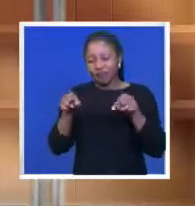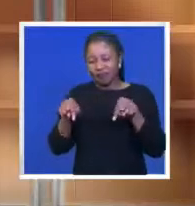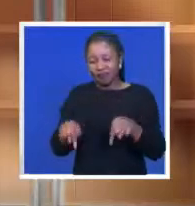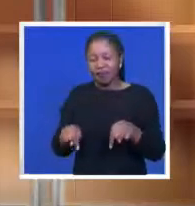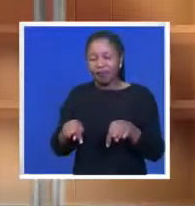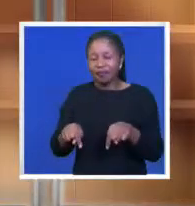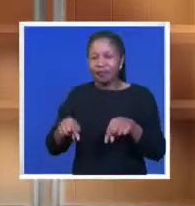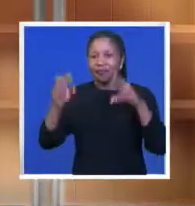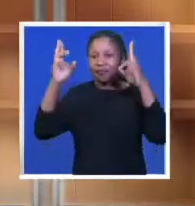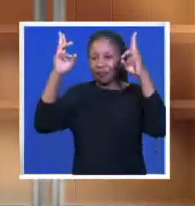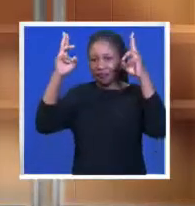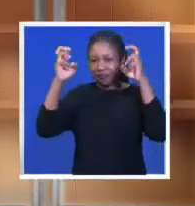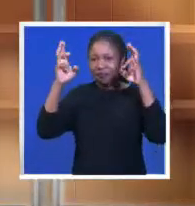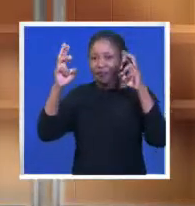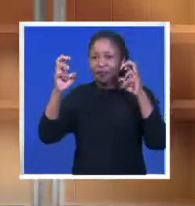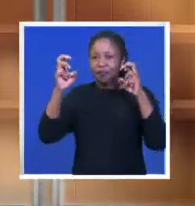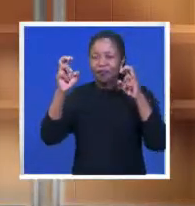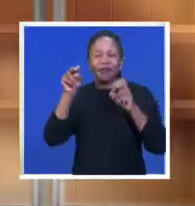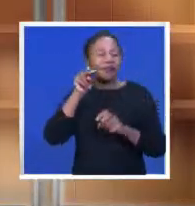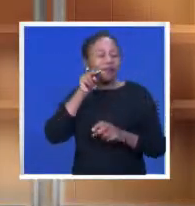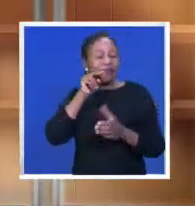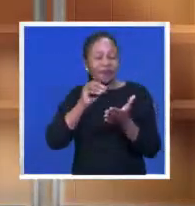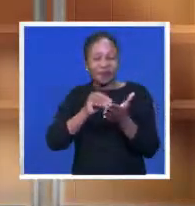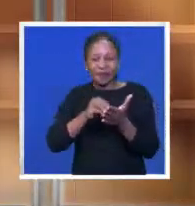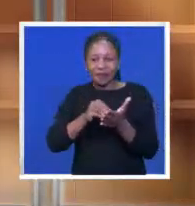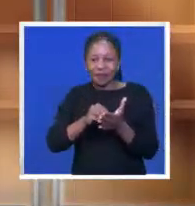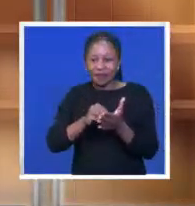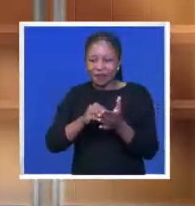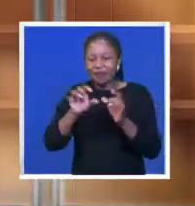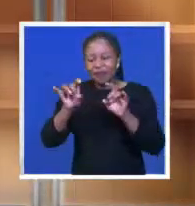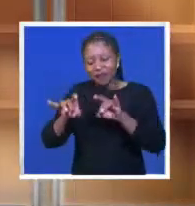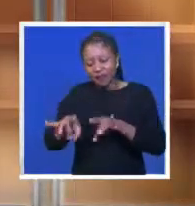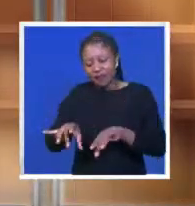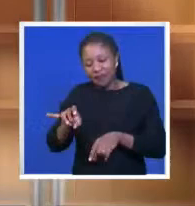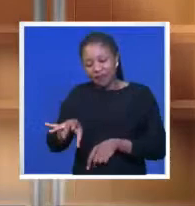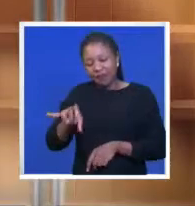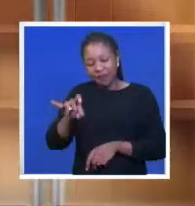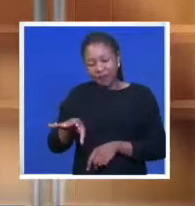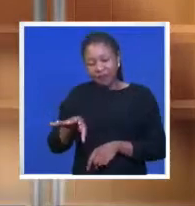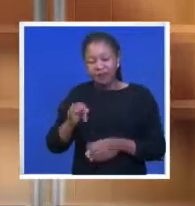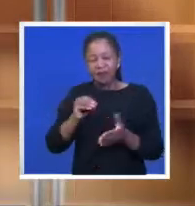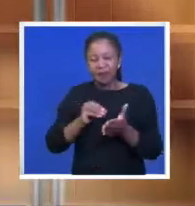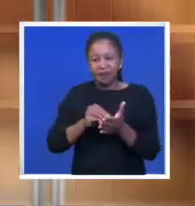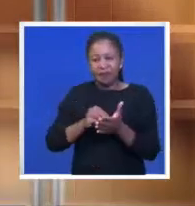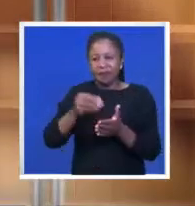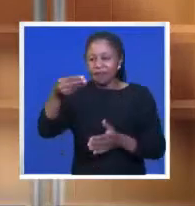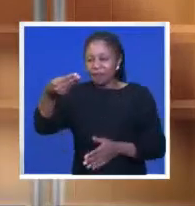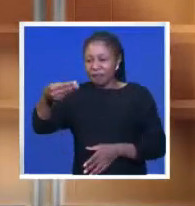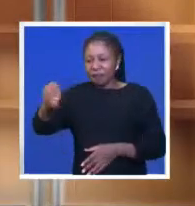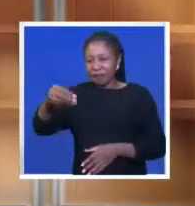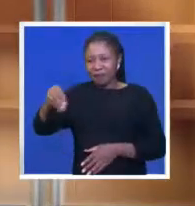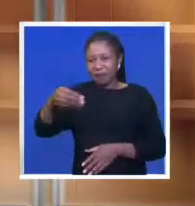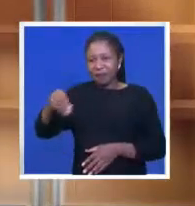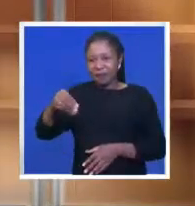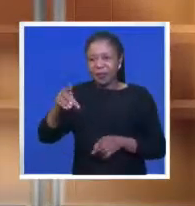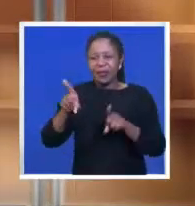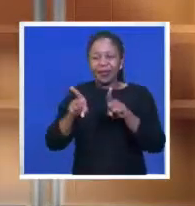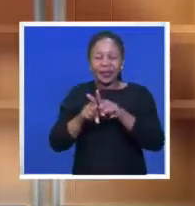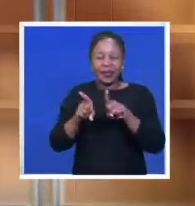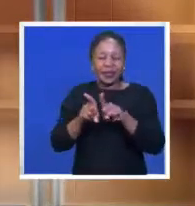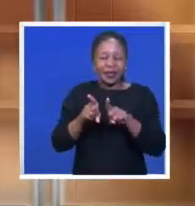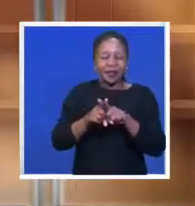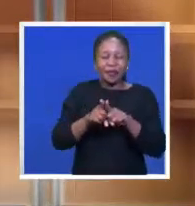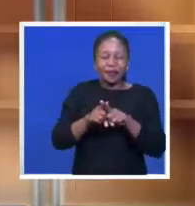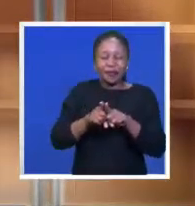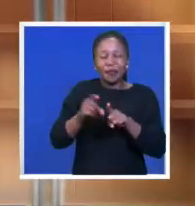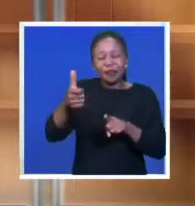you a pencil or a pen, a piece of paper that you're going to use for taking down notes, as well as the questions that I'm going to